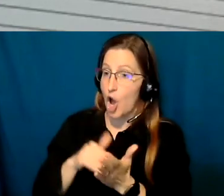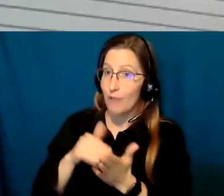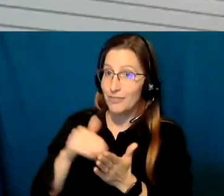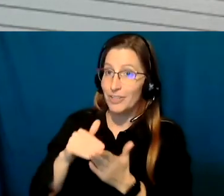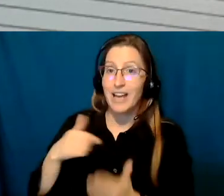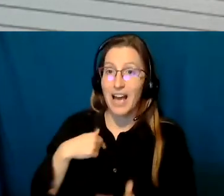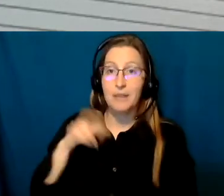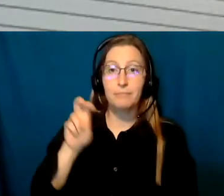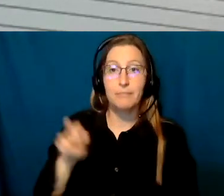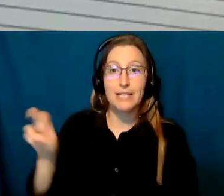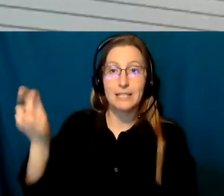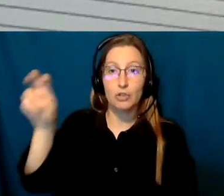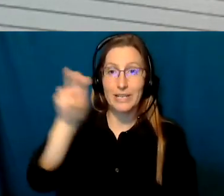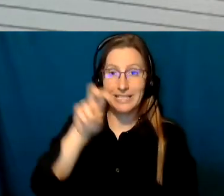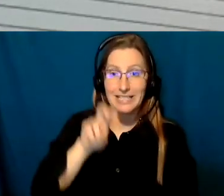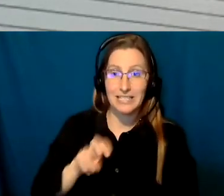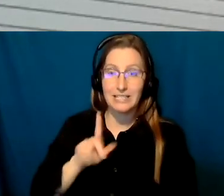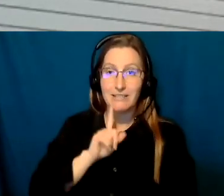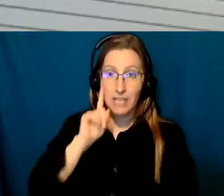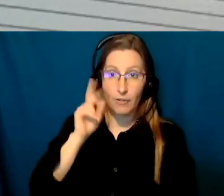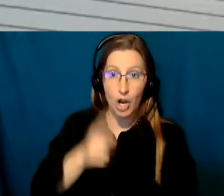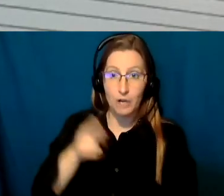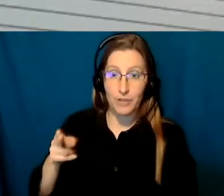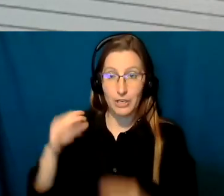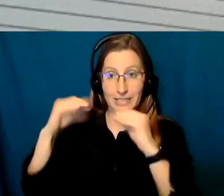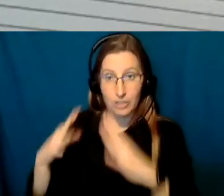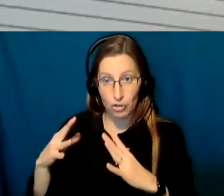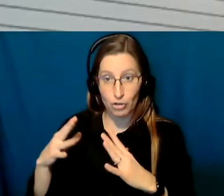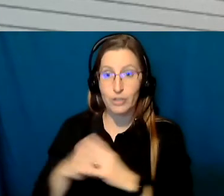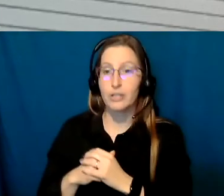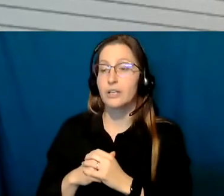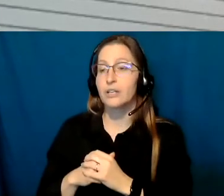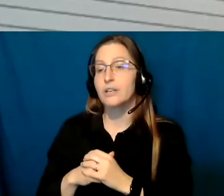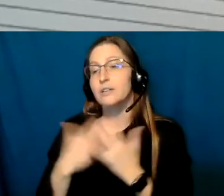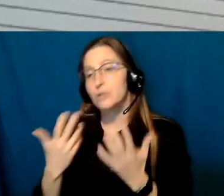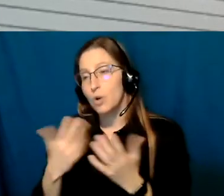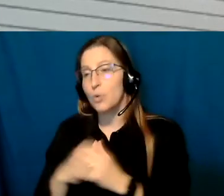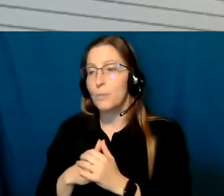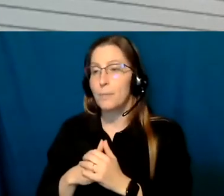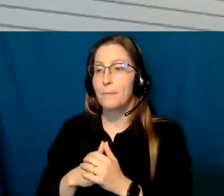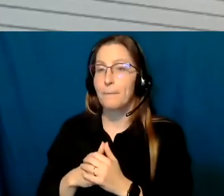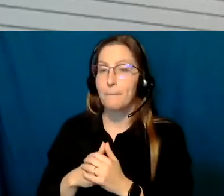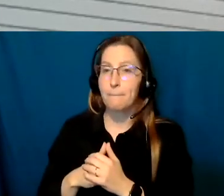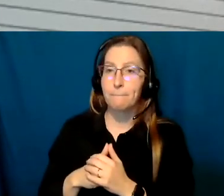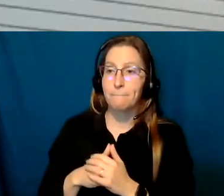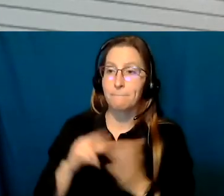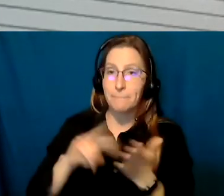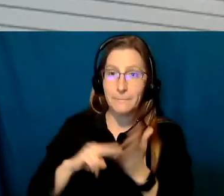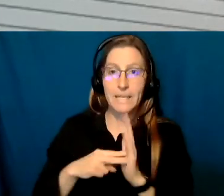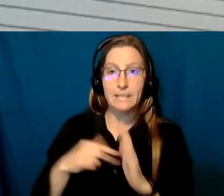itinerant deaf and hard of hearing teacher is what I should specify. So itinerant means that I work with